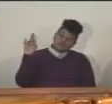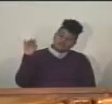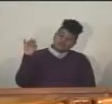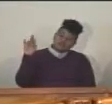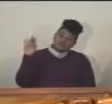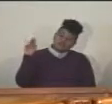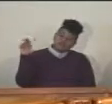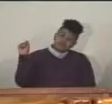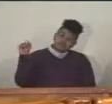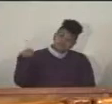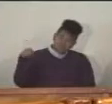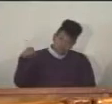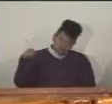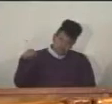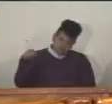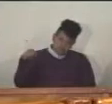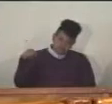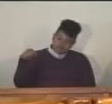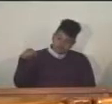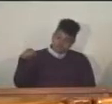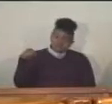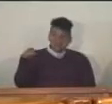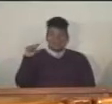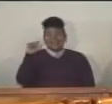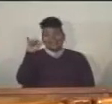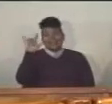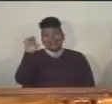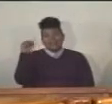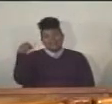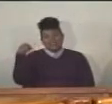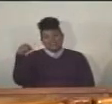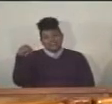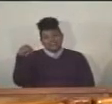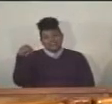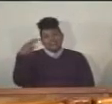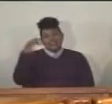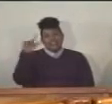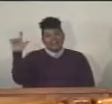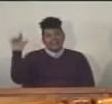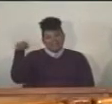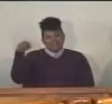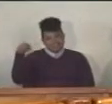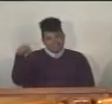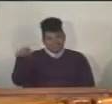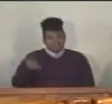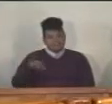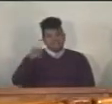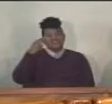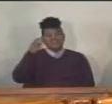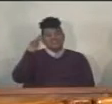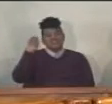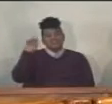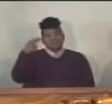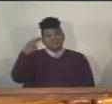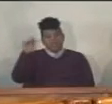The Minister has put the motion, and the question is that the motion be approved. Madam